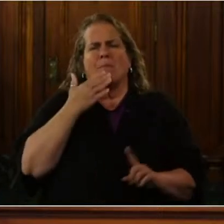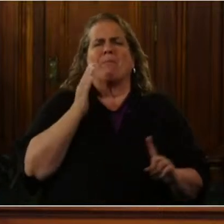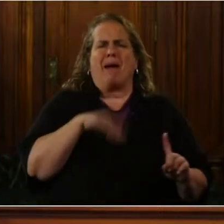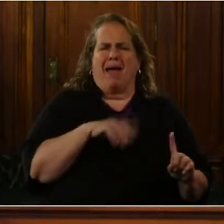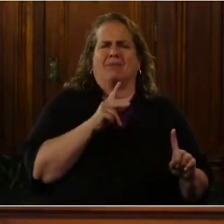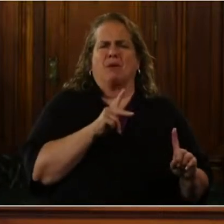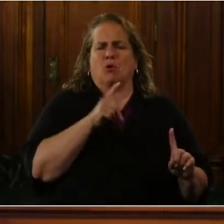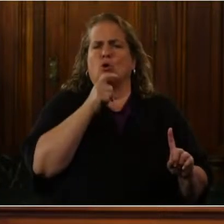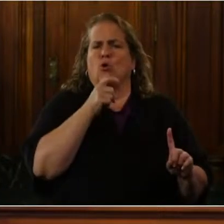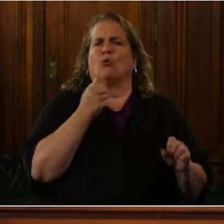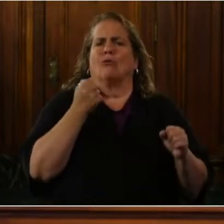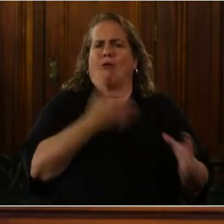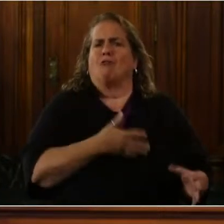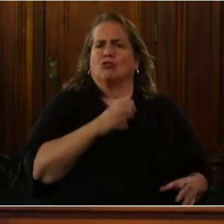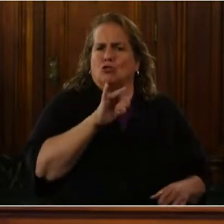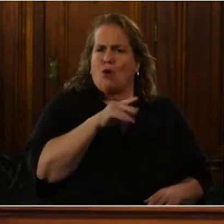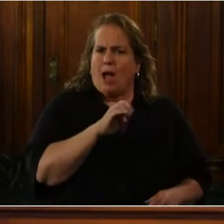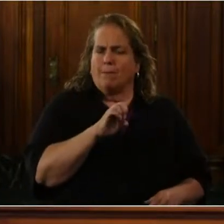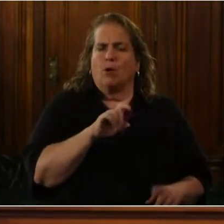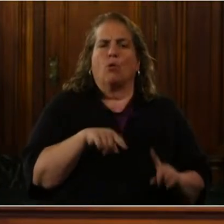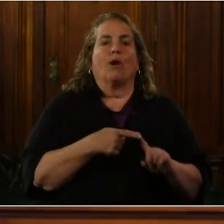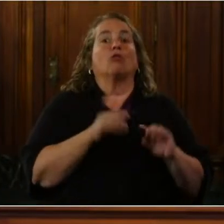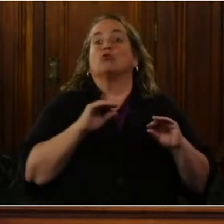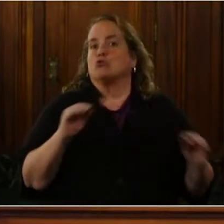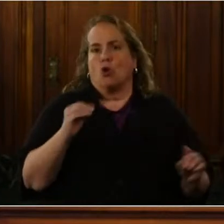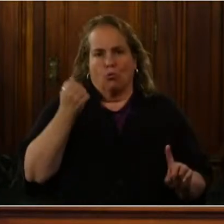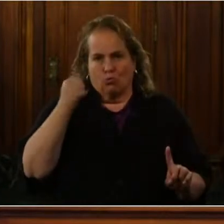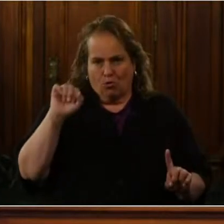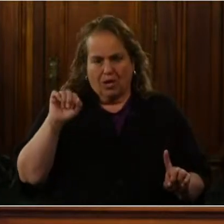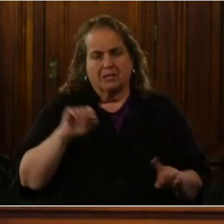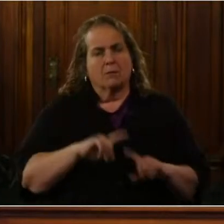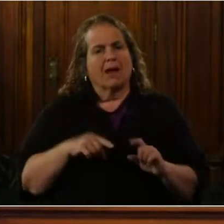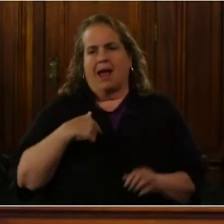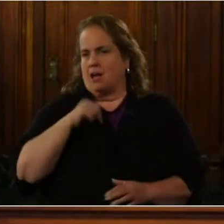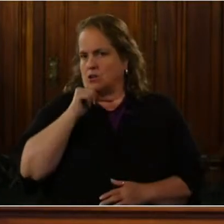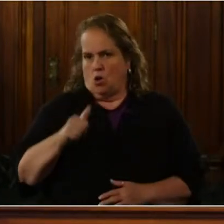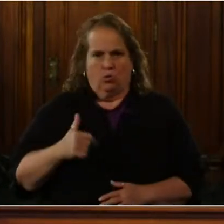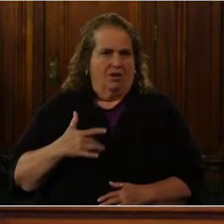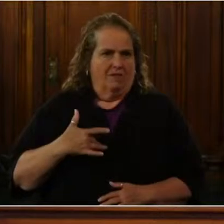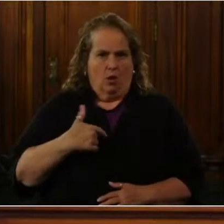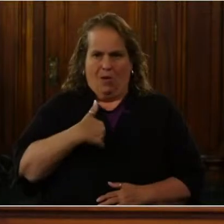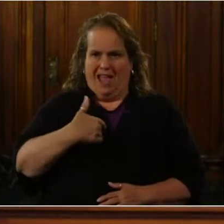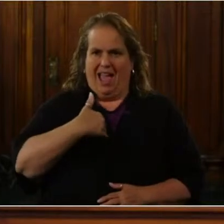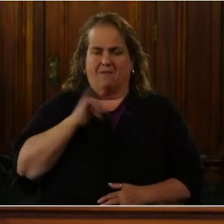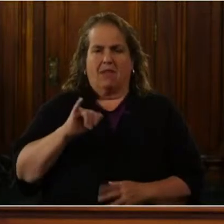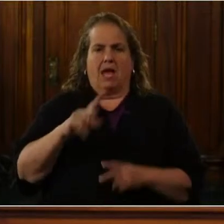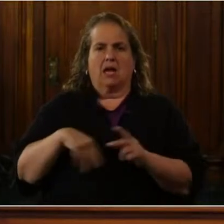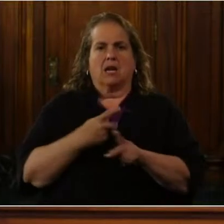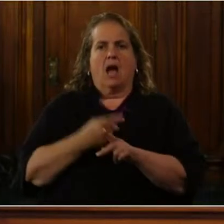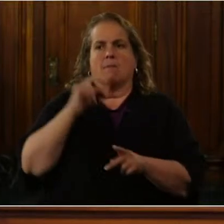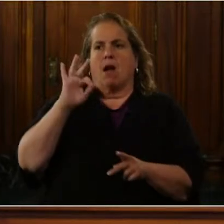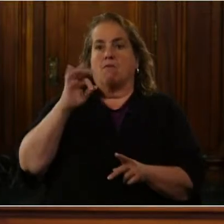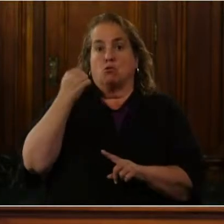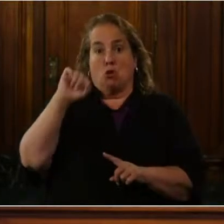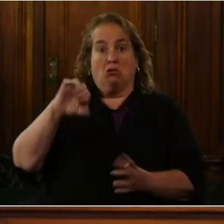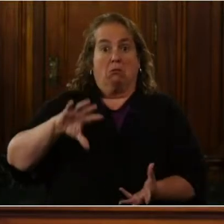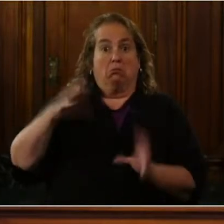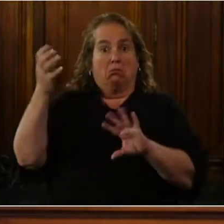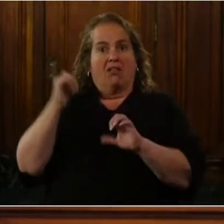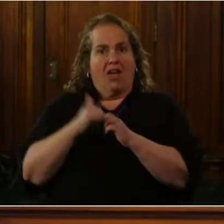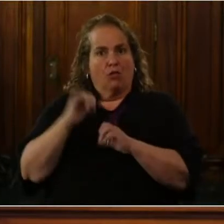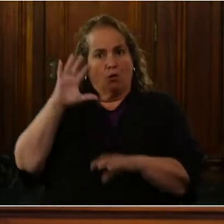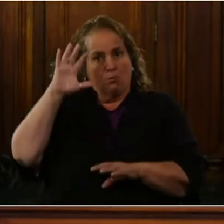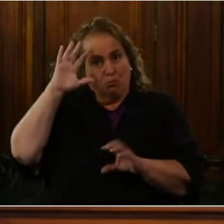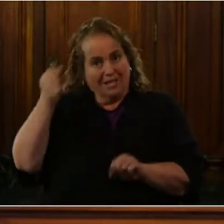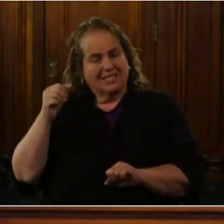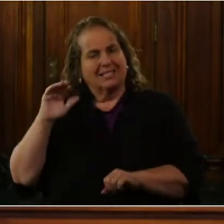no protests. I do not believe that we have the type of unrest that at least the president seems to